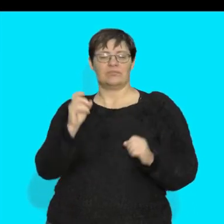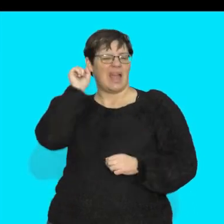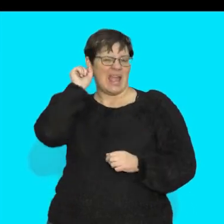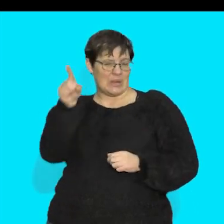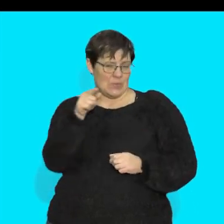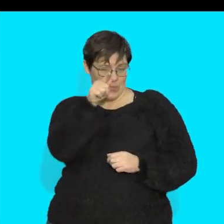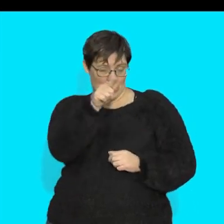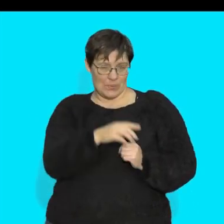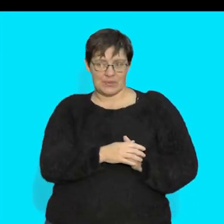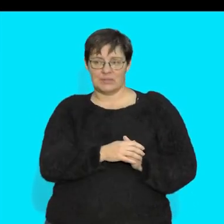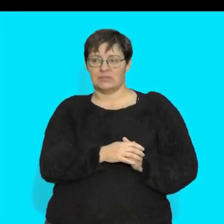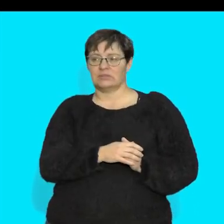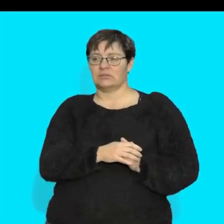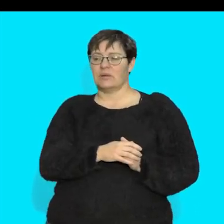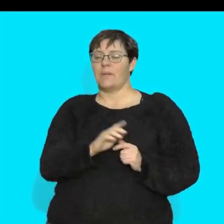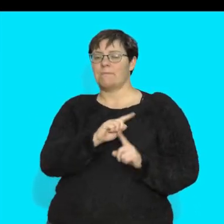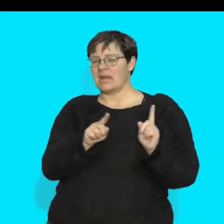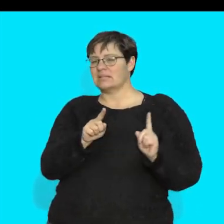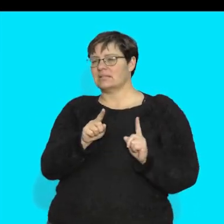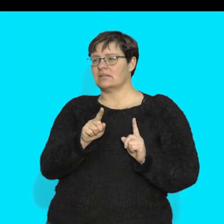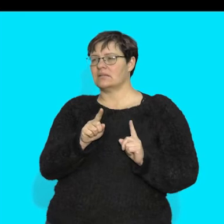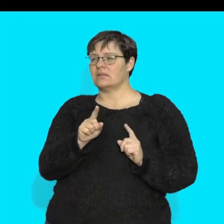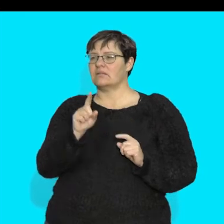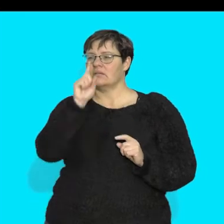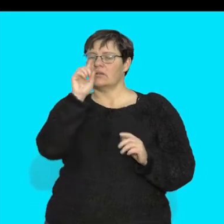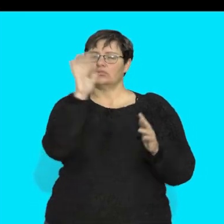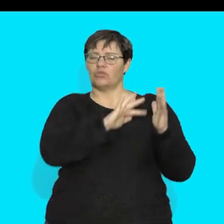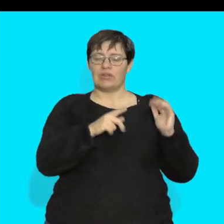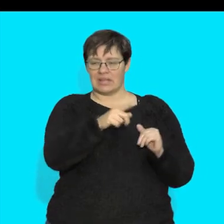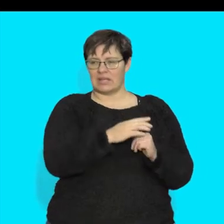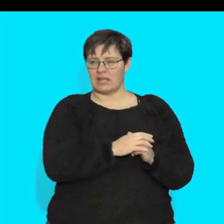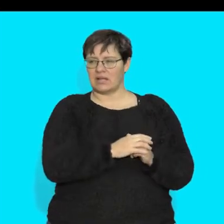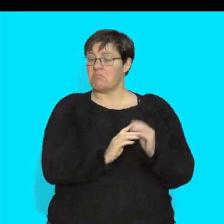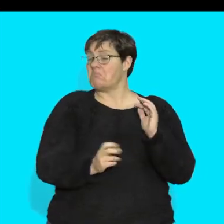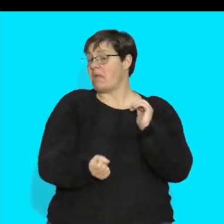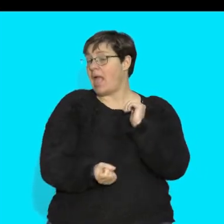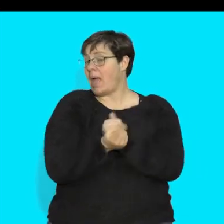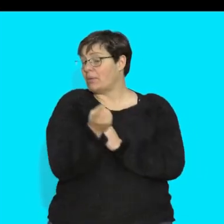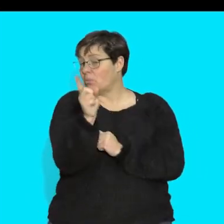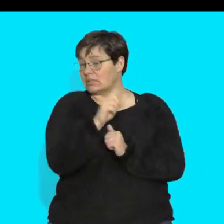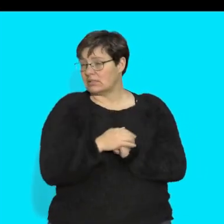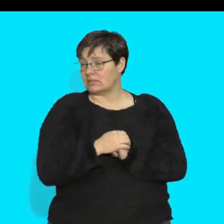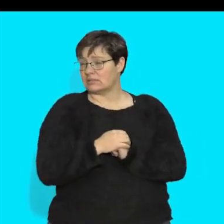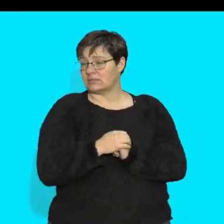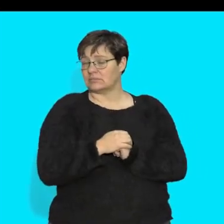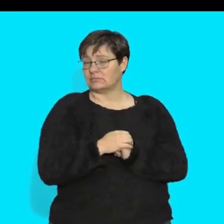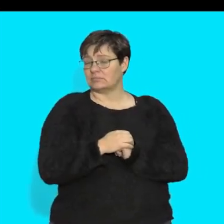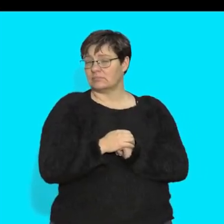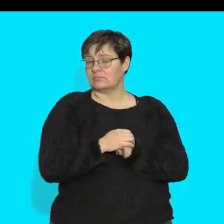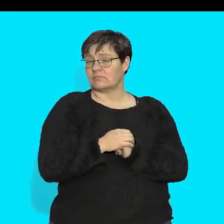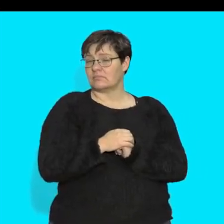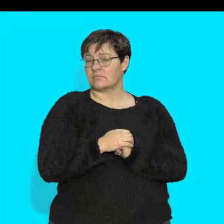we can ignore that one. But I want to just tell you a little story about what might be happening. So if we pick